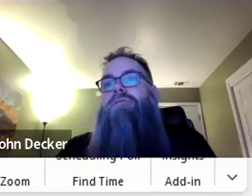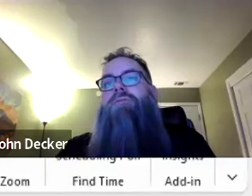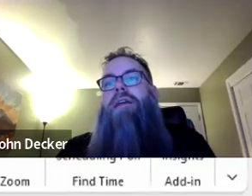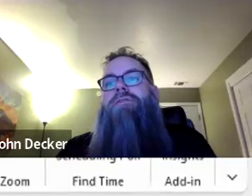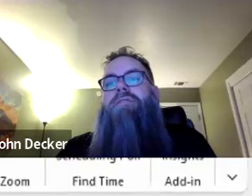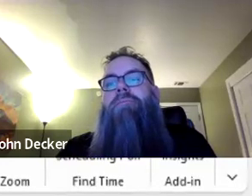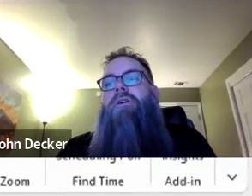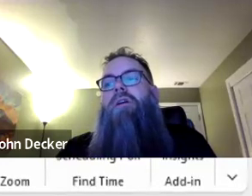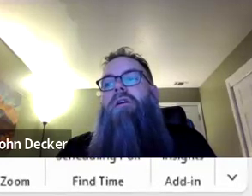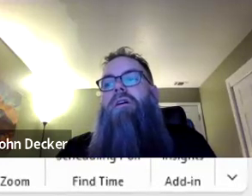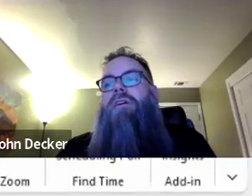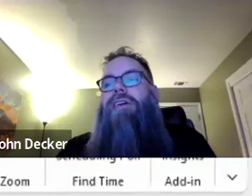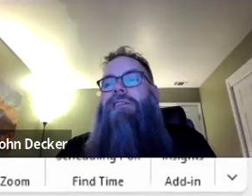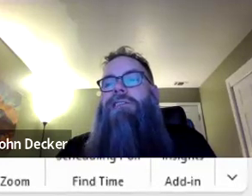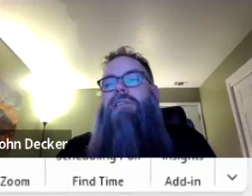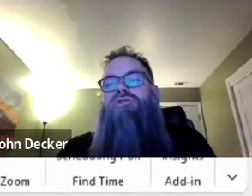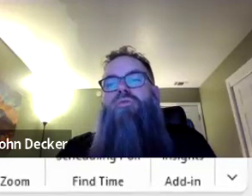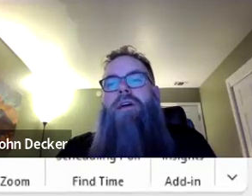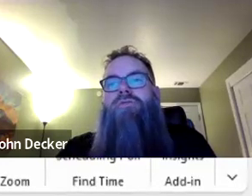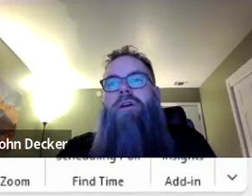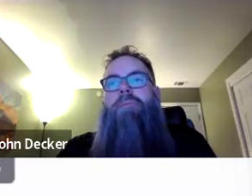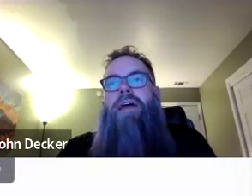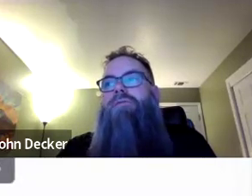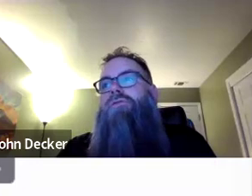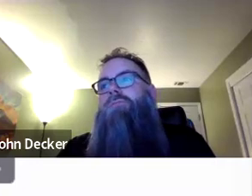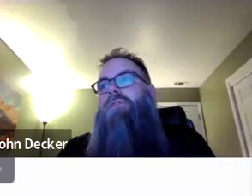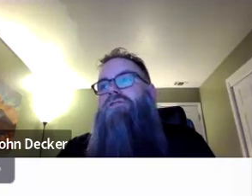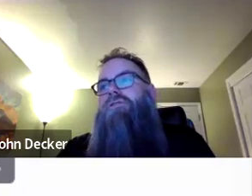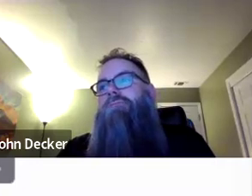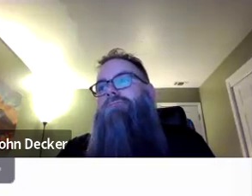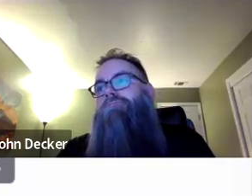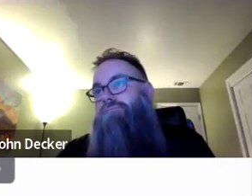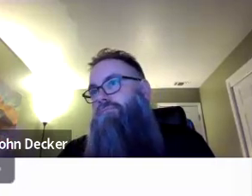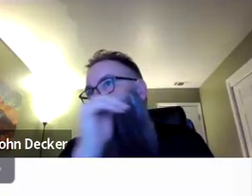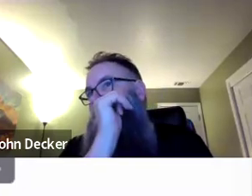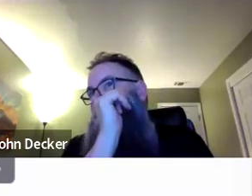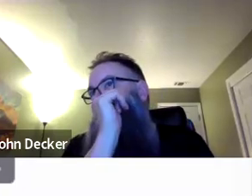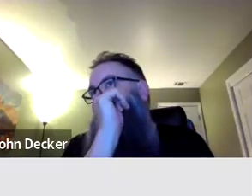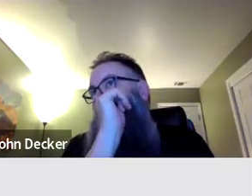with you as service providers is going to be going on in the directory, our back and forth communication.